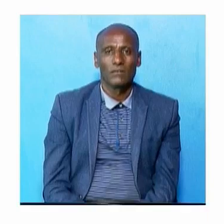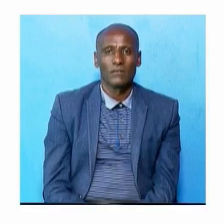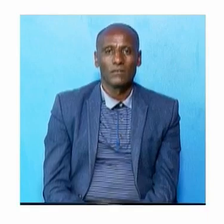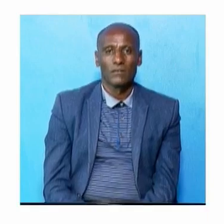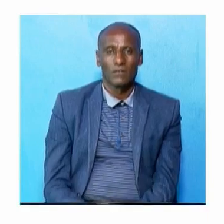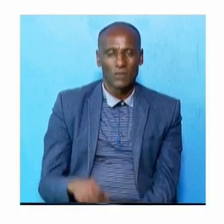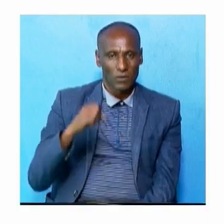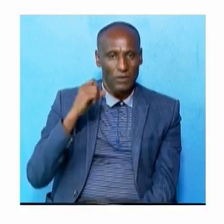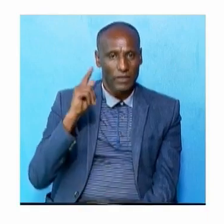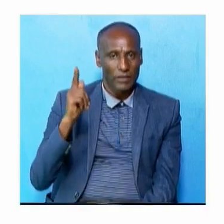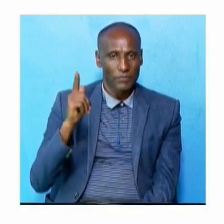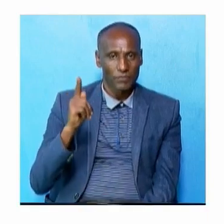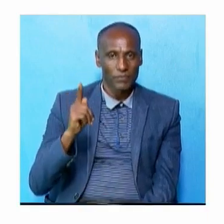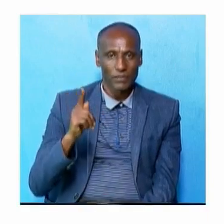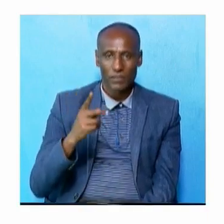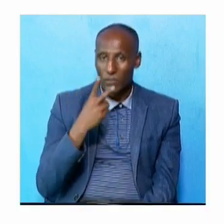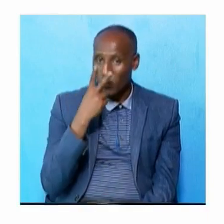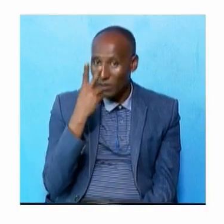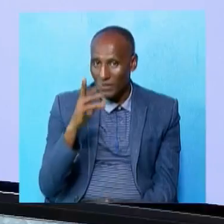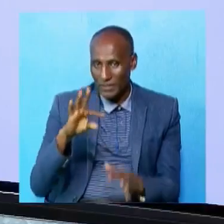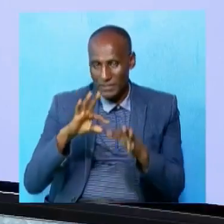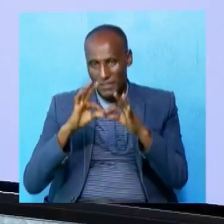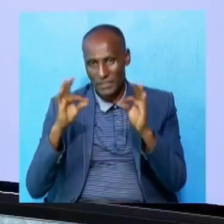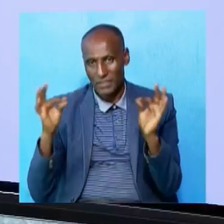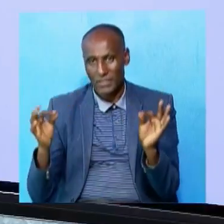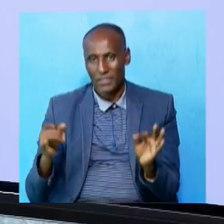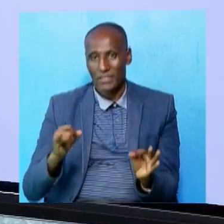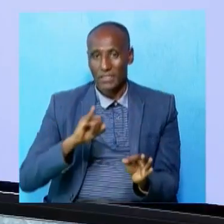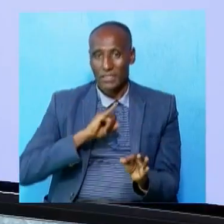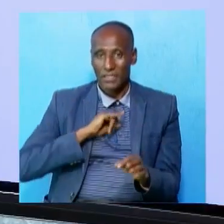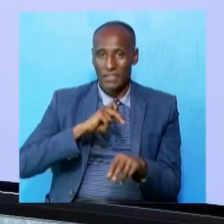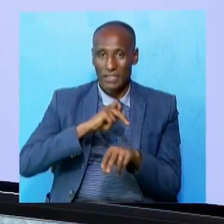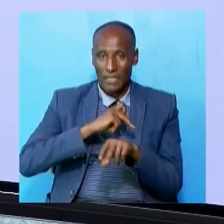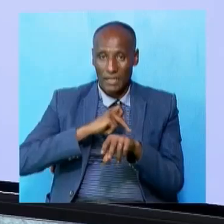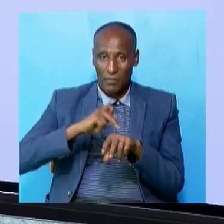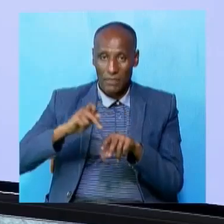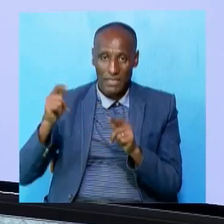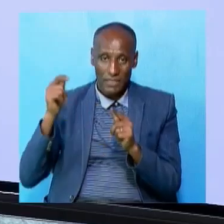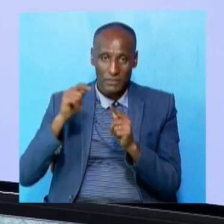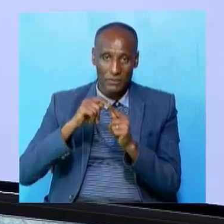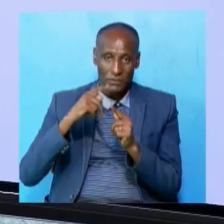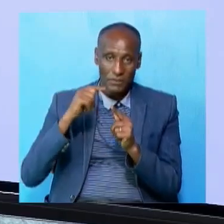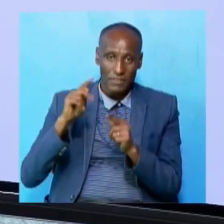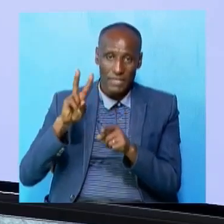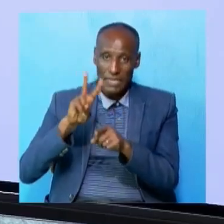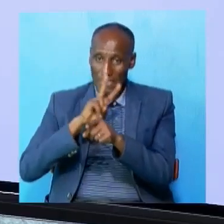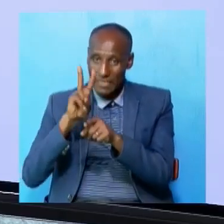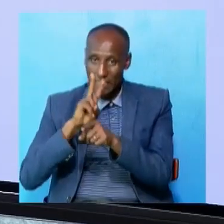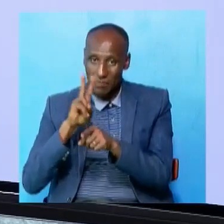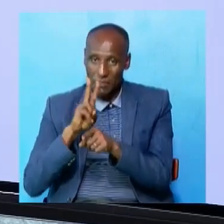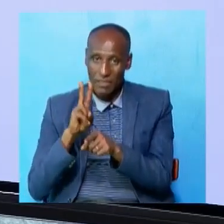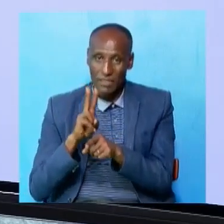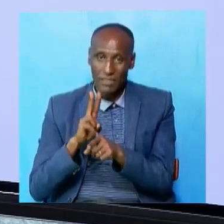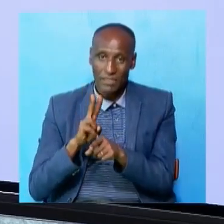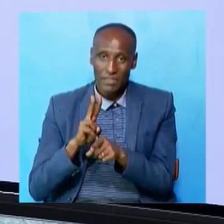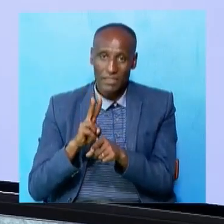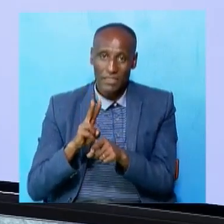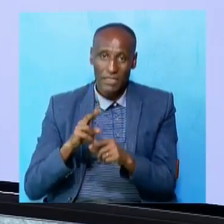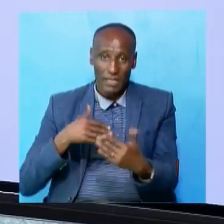Okay, look at this sentence. I blank to the cinema, our verb here is